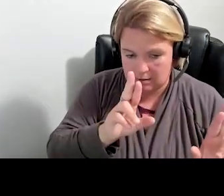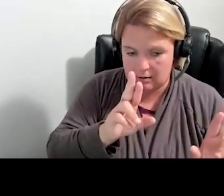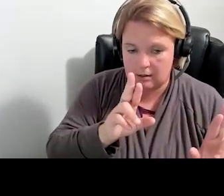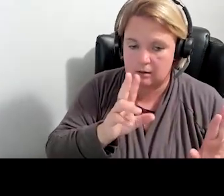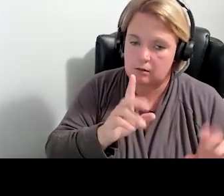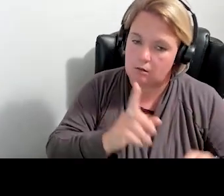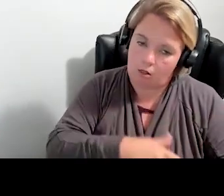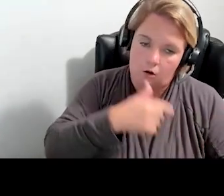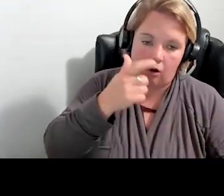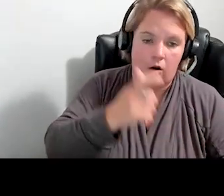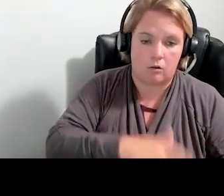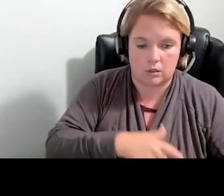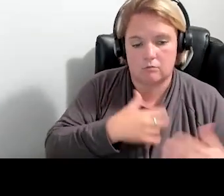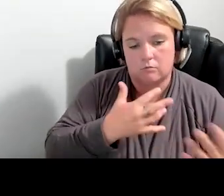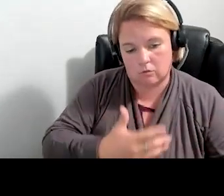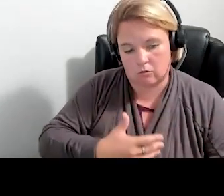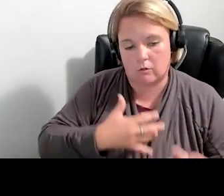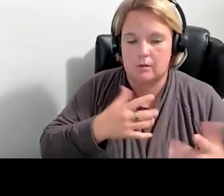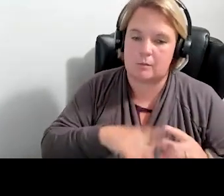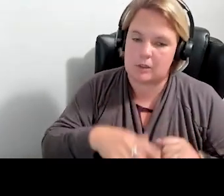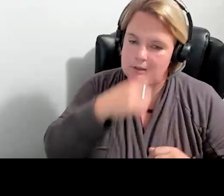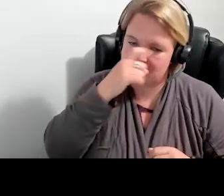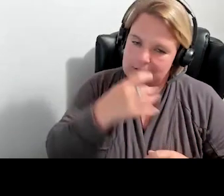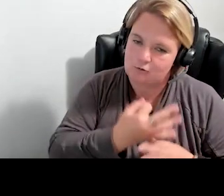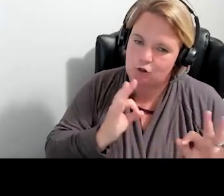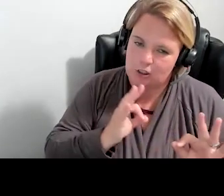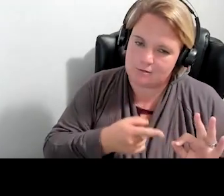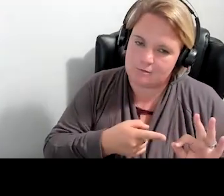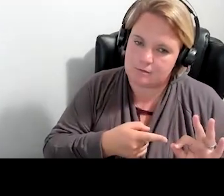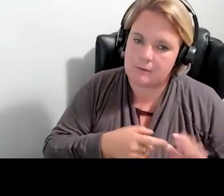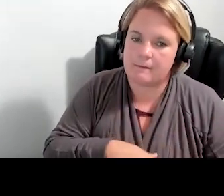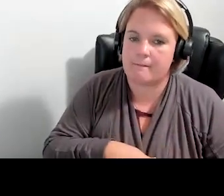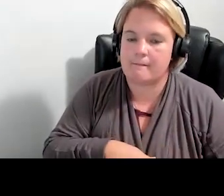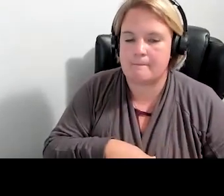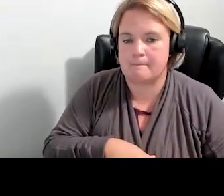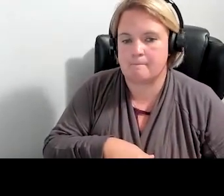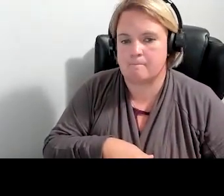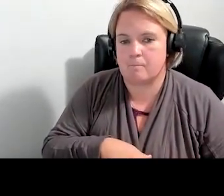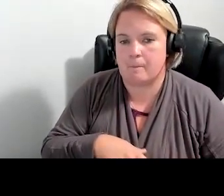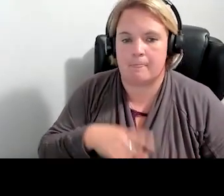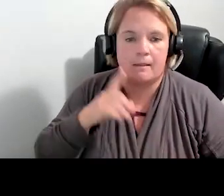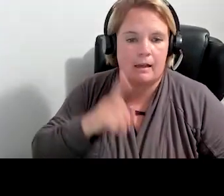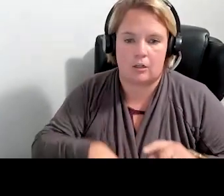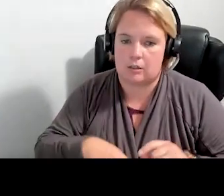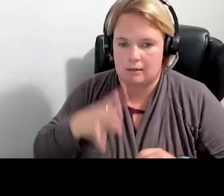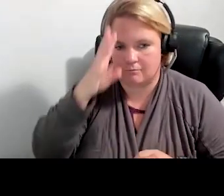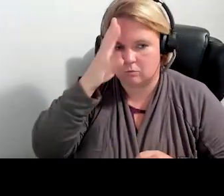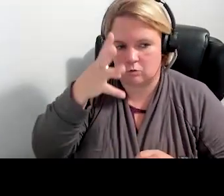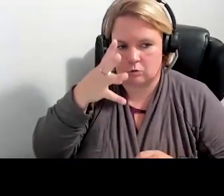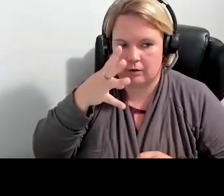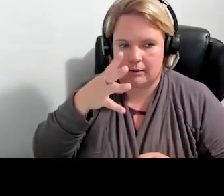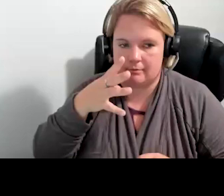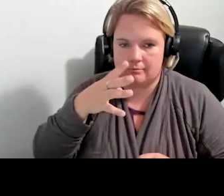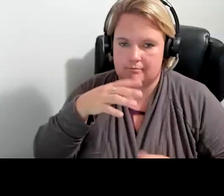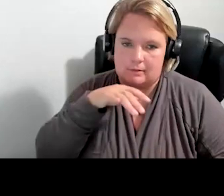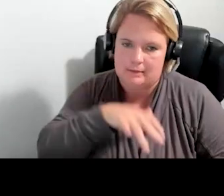too long, right? Because I was using the free version. So my study, I could not create a study bot for